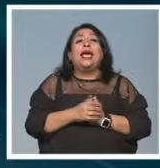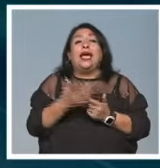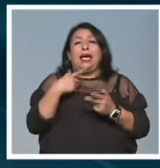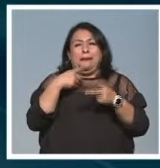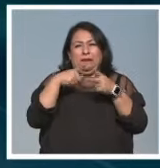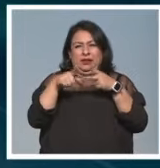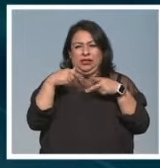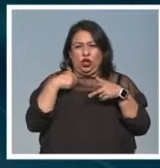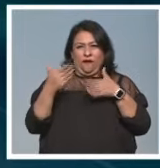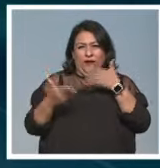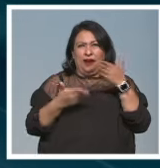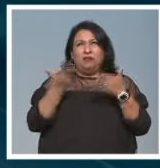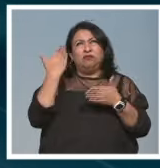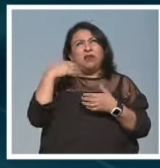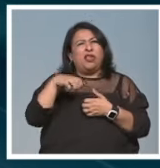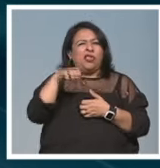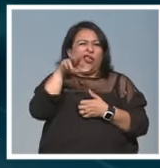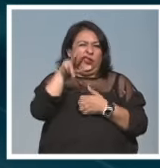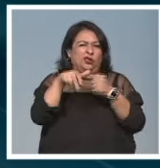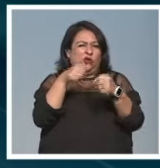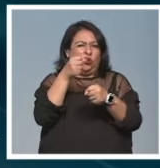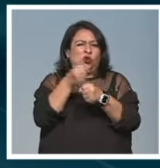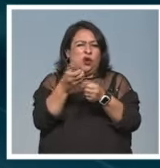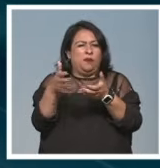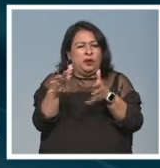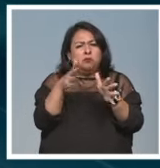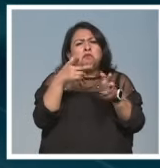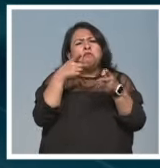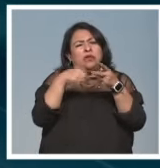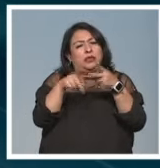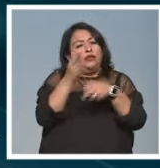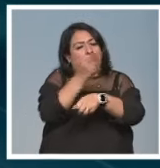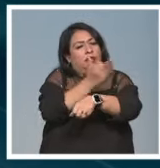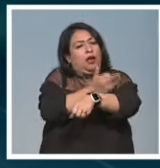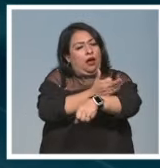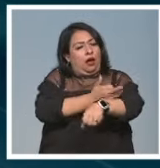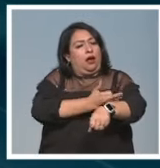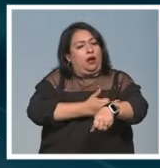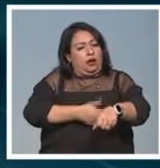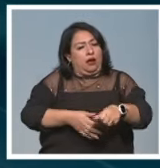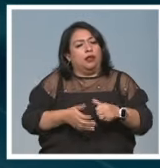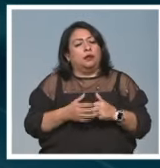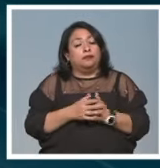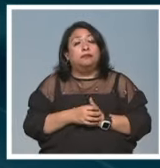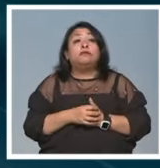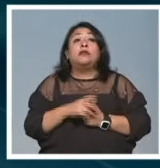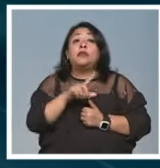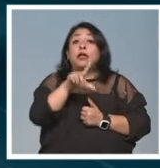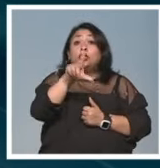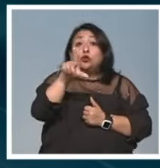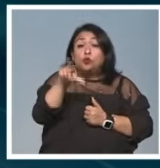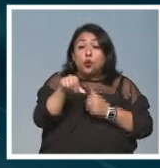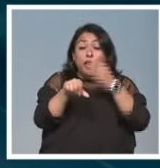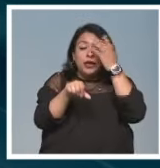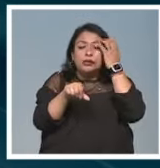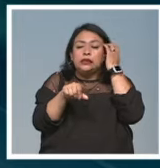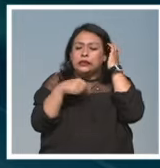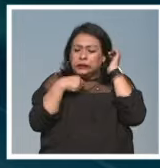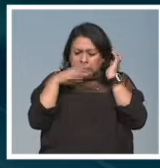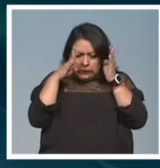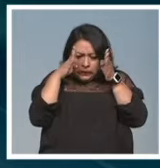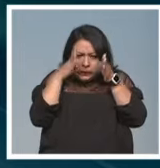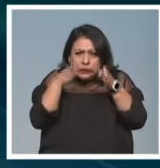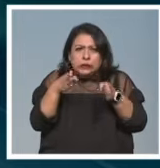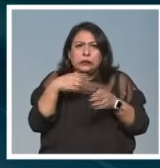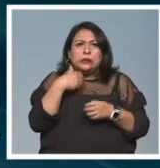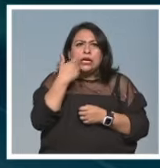started dancing when I was about 18, so I started quite late, and then I became very focused on becoming the most famous